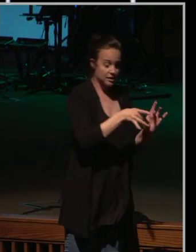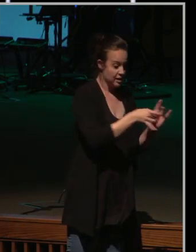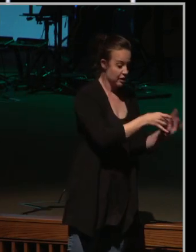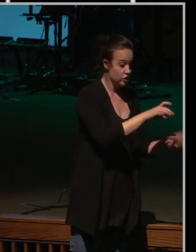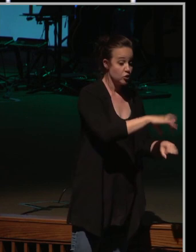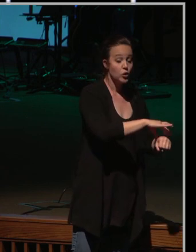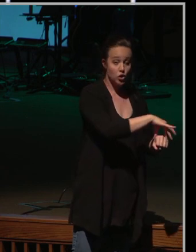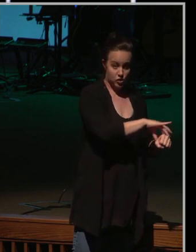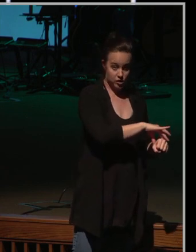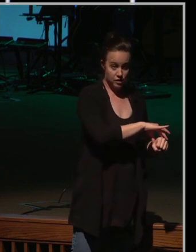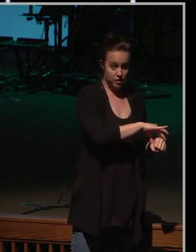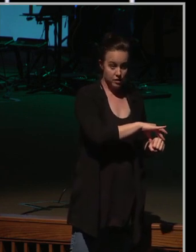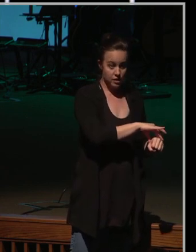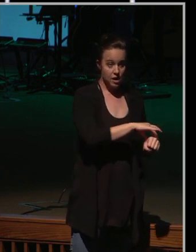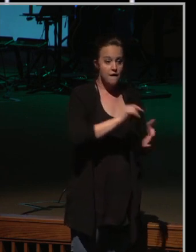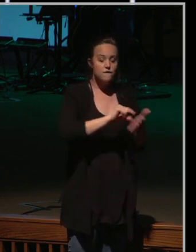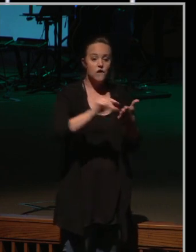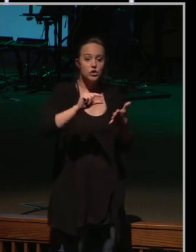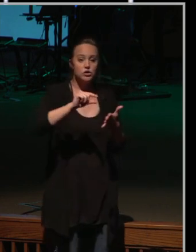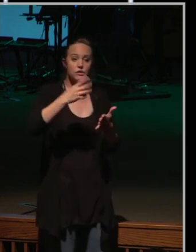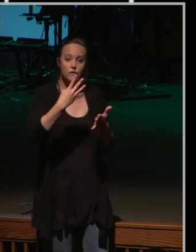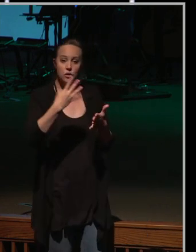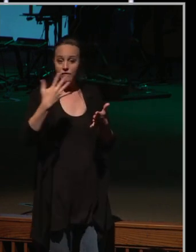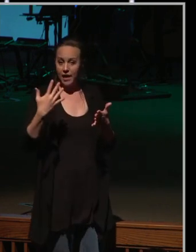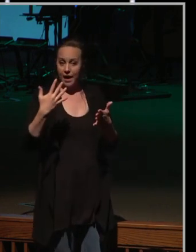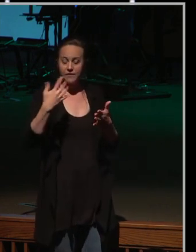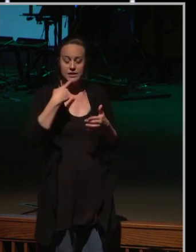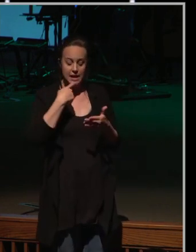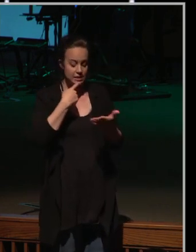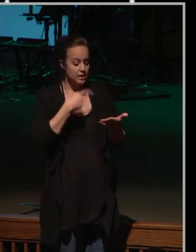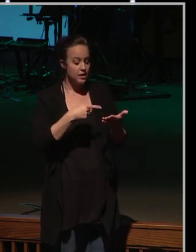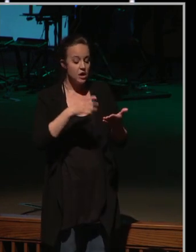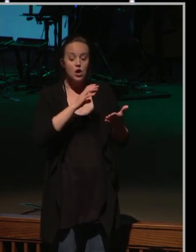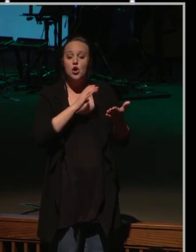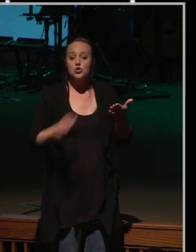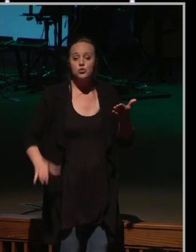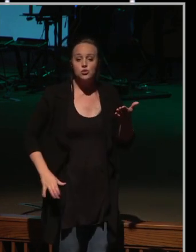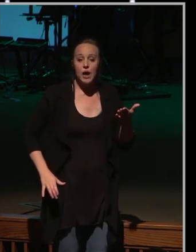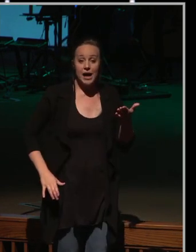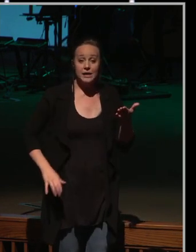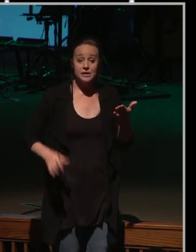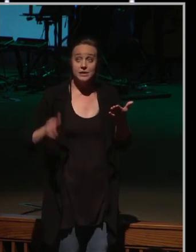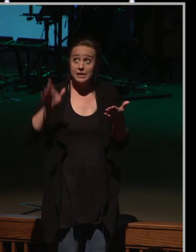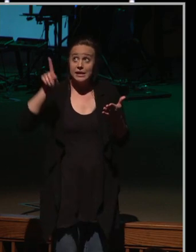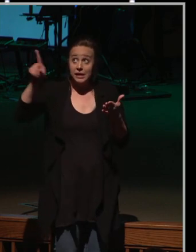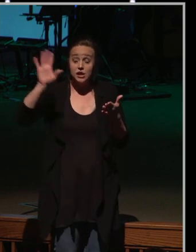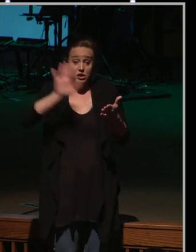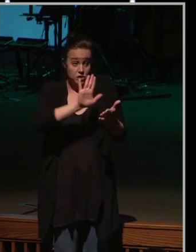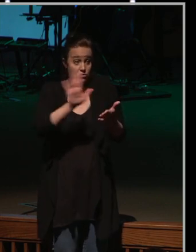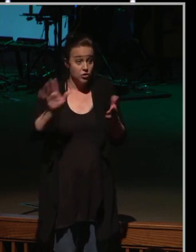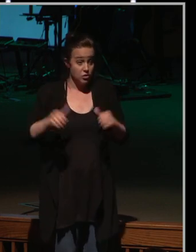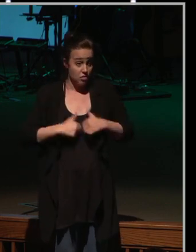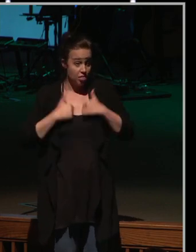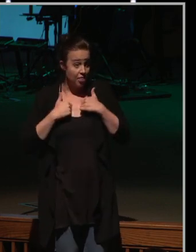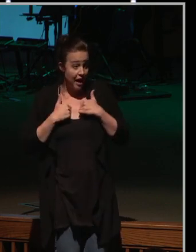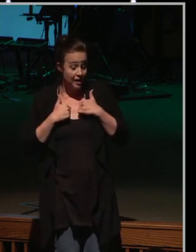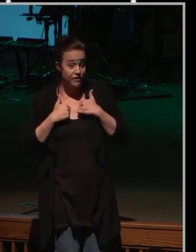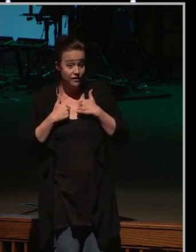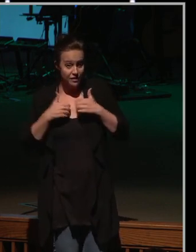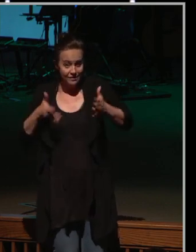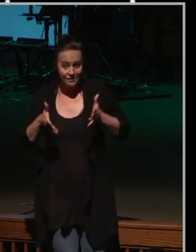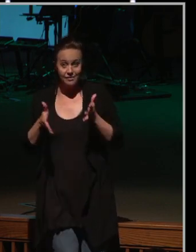verse 4 and 5, he says, Christ who is your life and the way of the world leads to